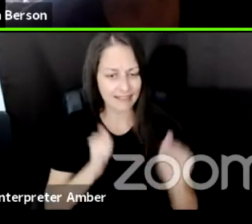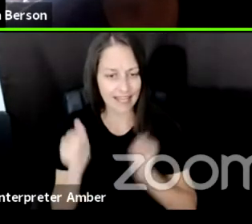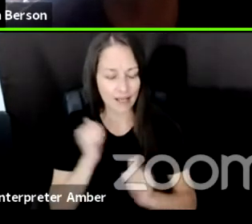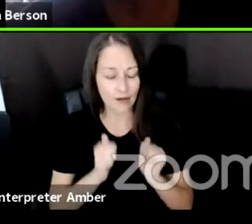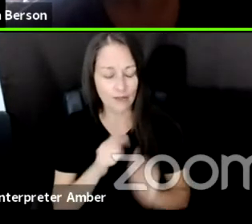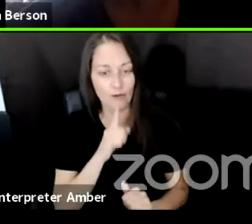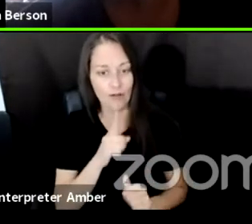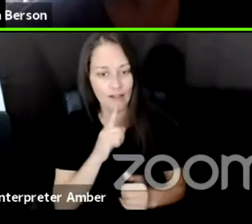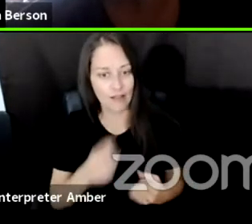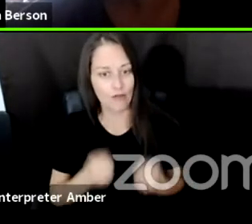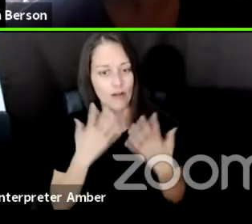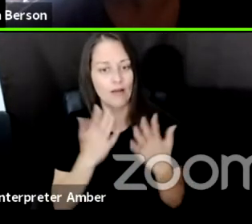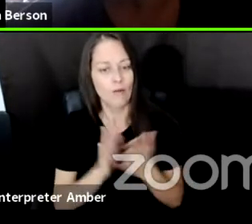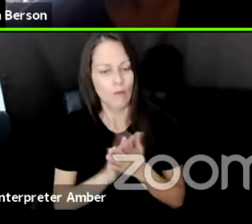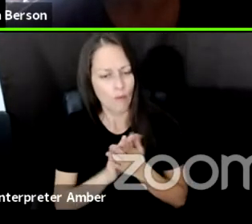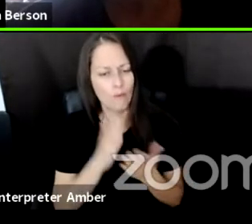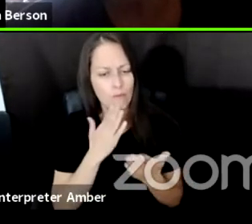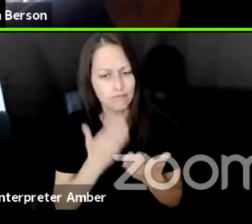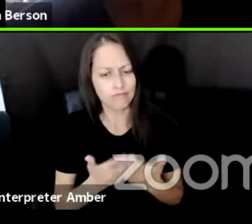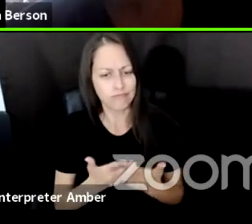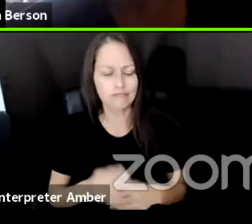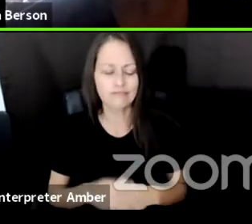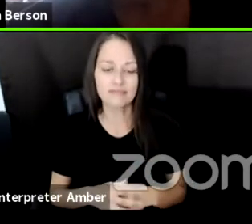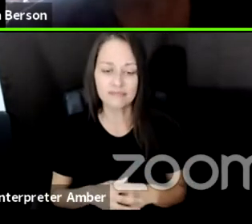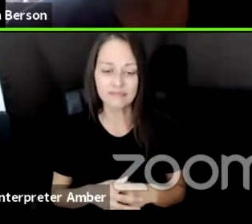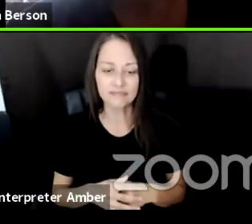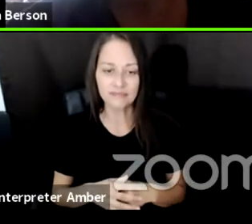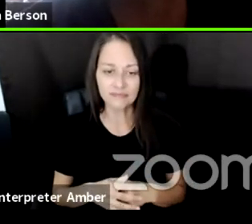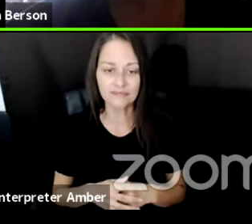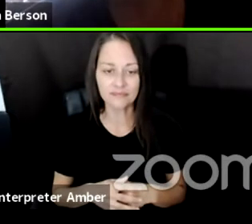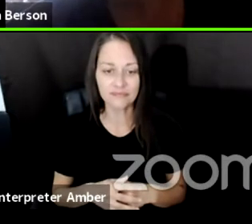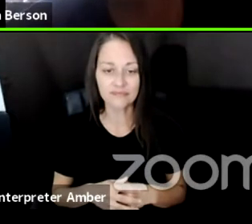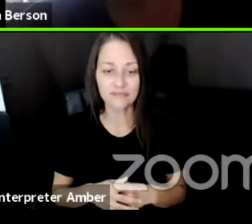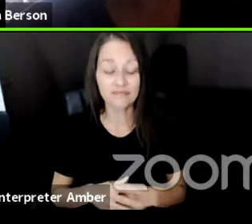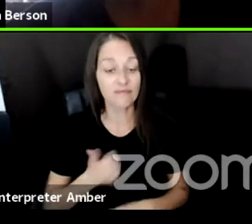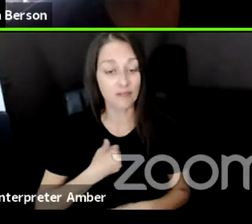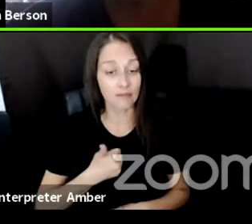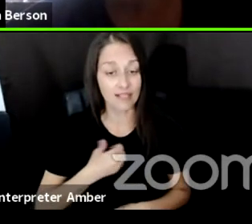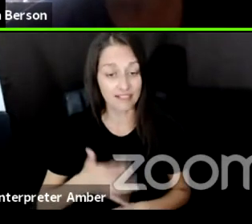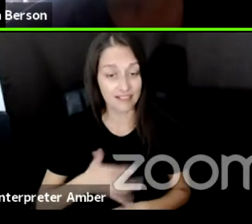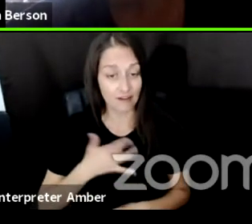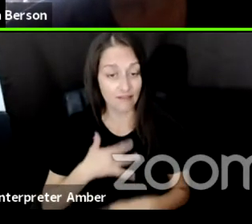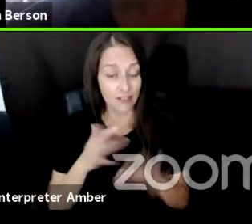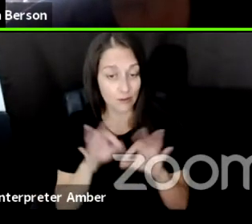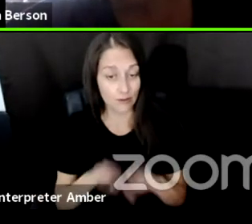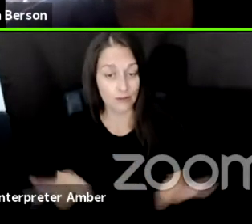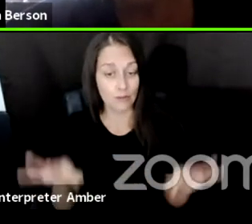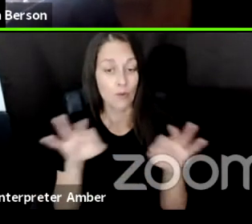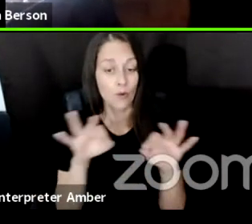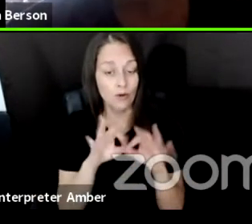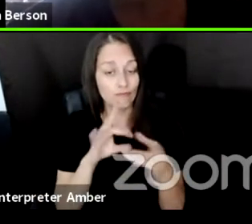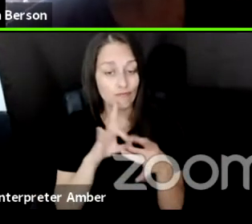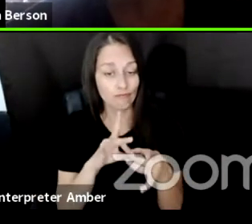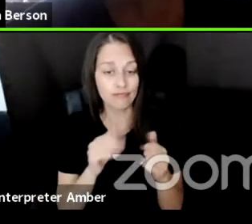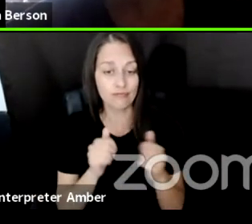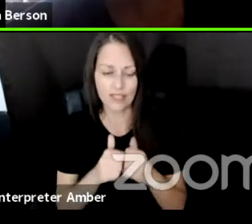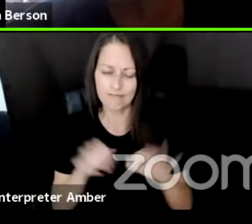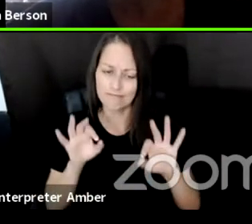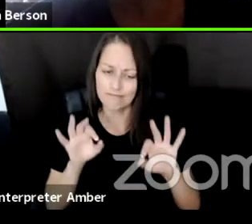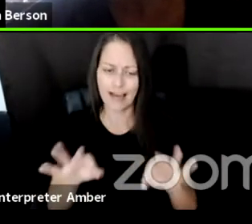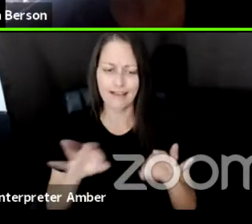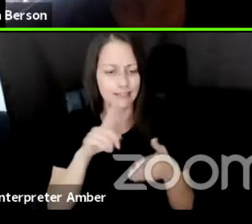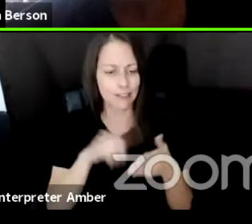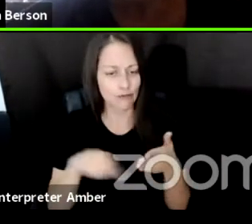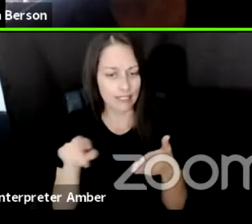me. So what I think is important about excellent criticism and about preparing to become a